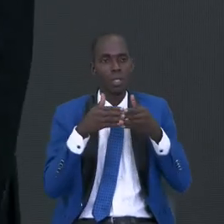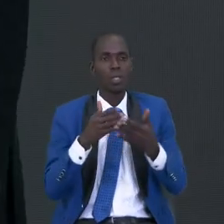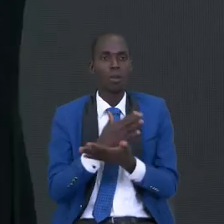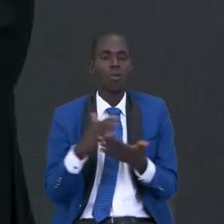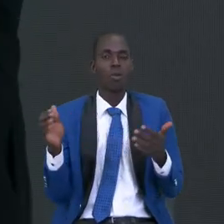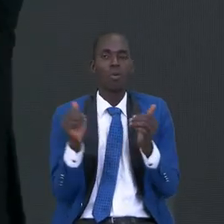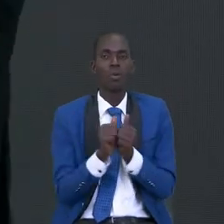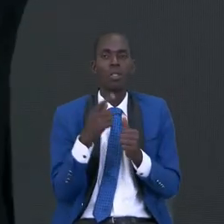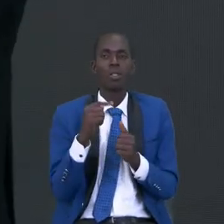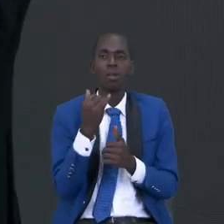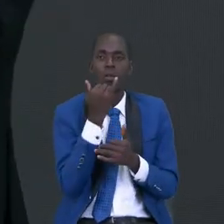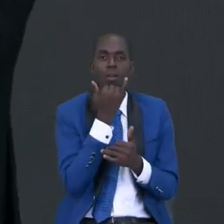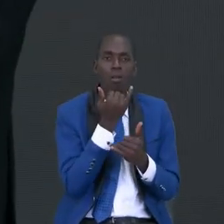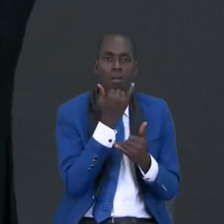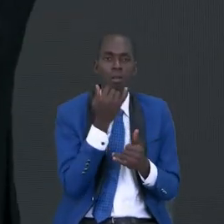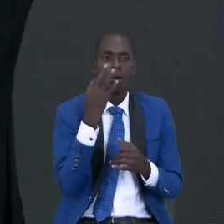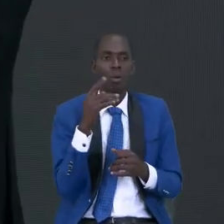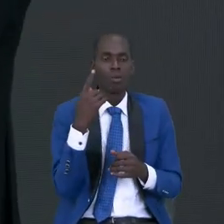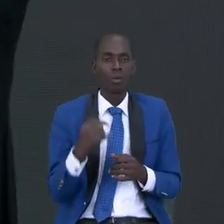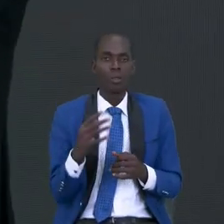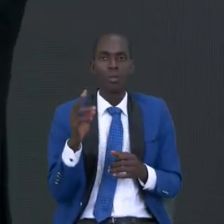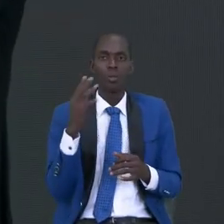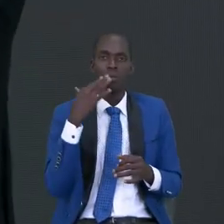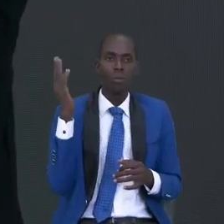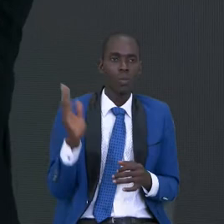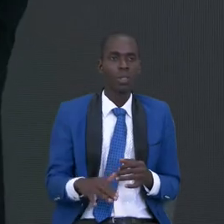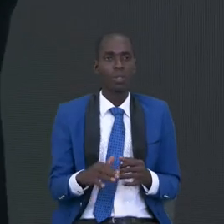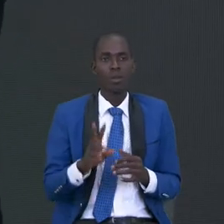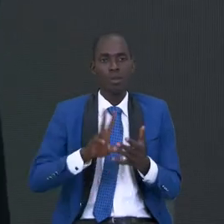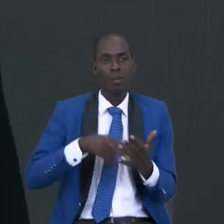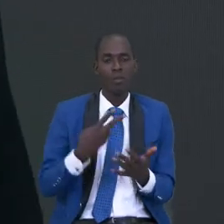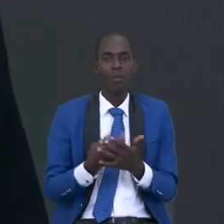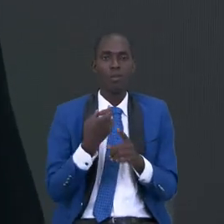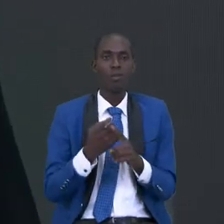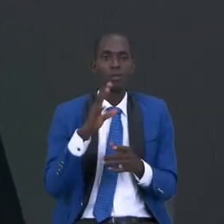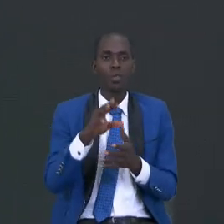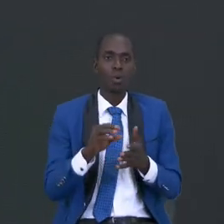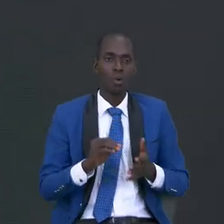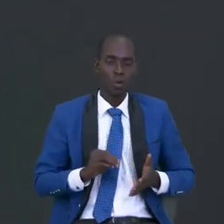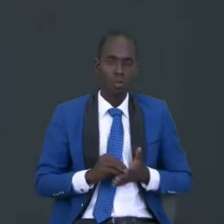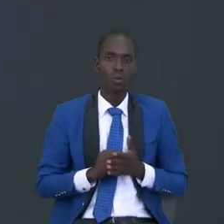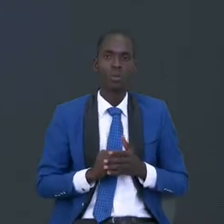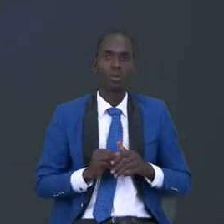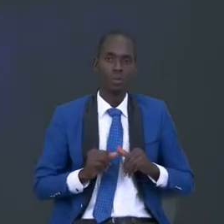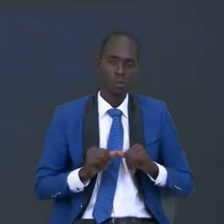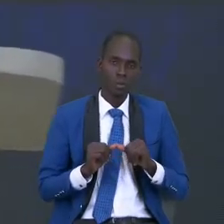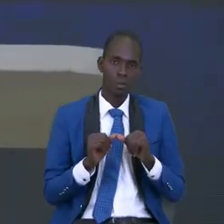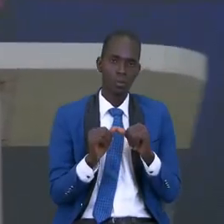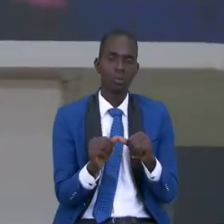away with the error of the wicked, fall from your own